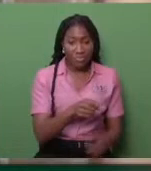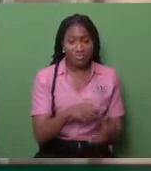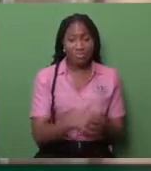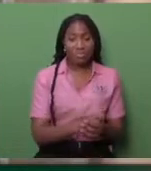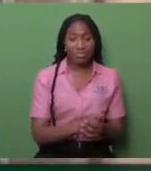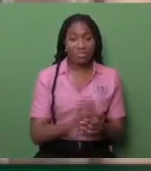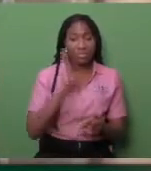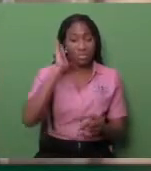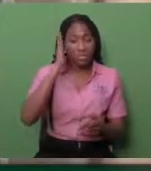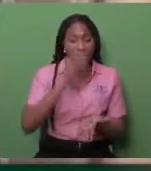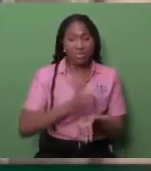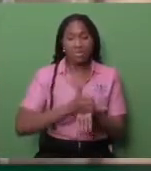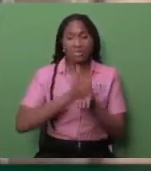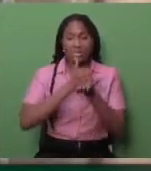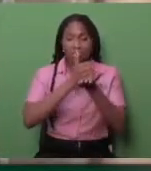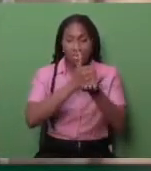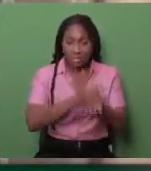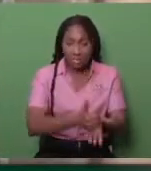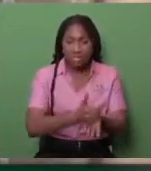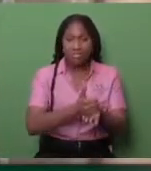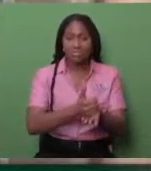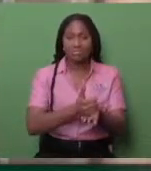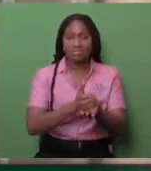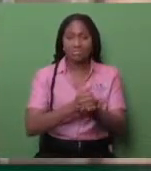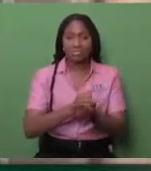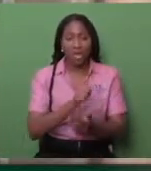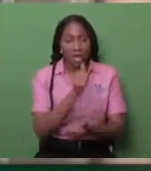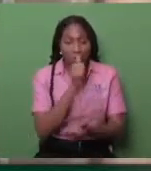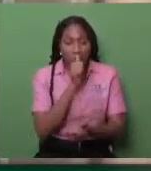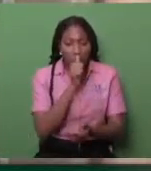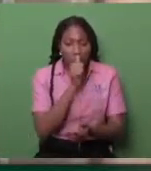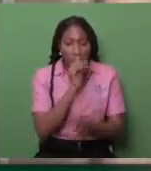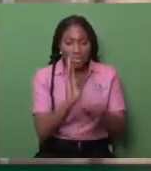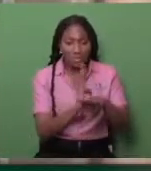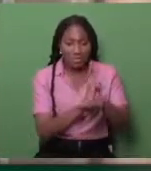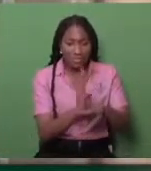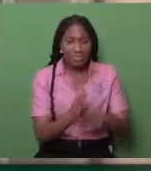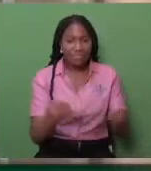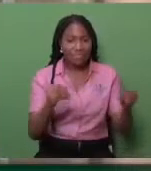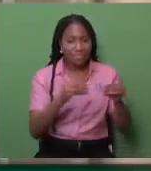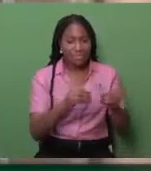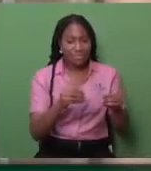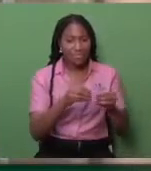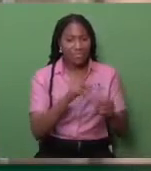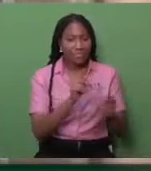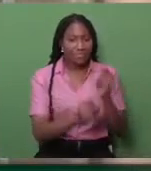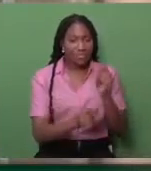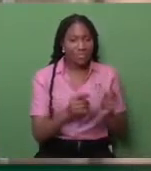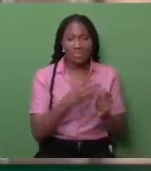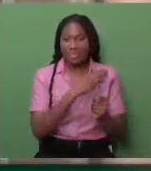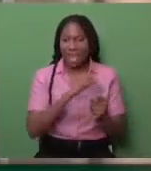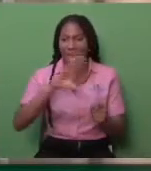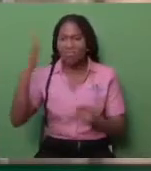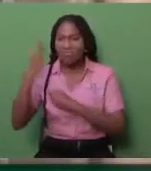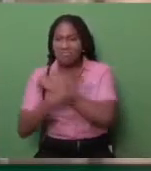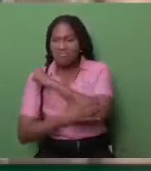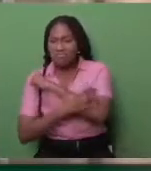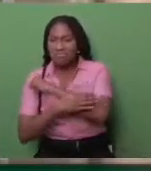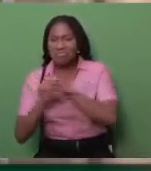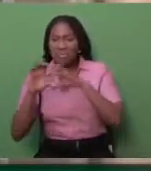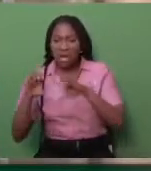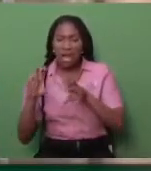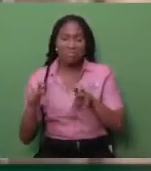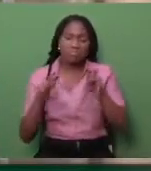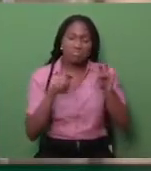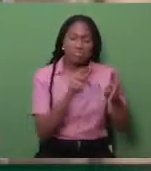will mobilize and engage the private sector, both local and international. And their implementation will